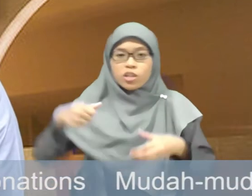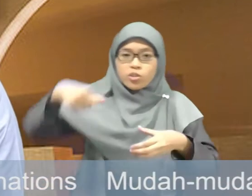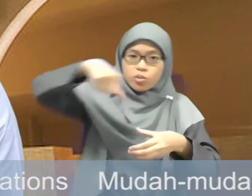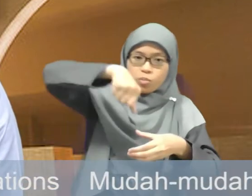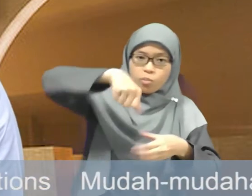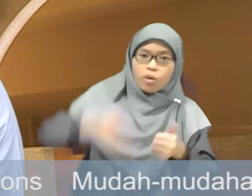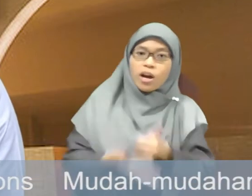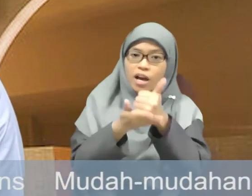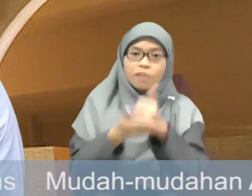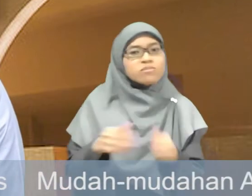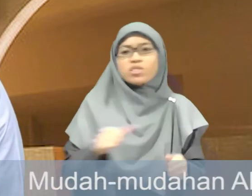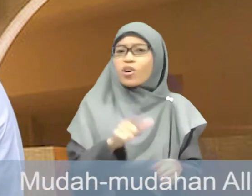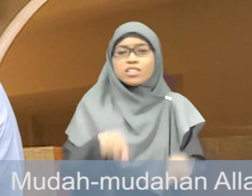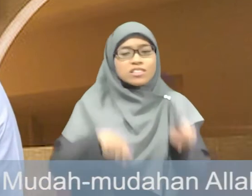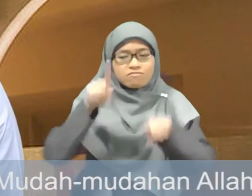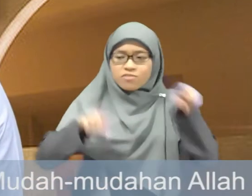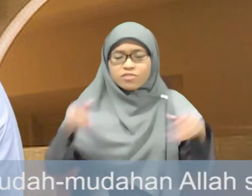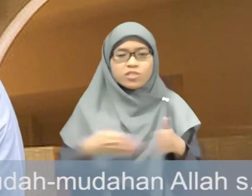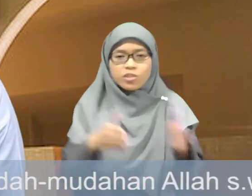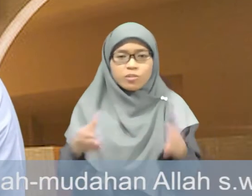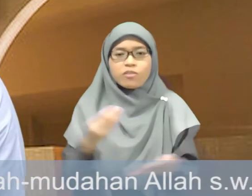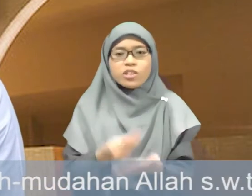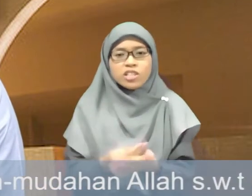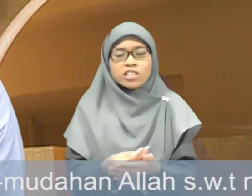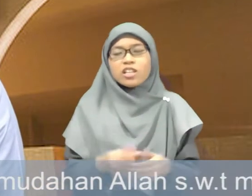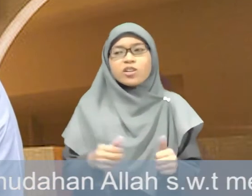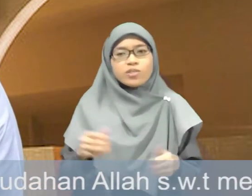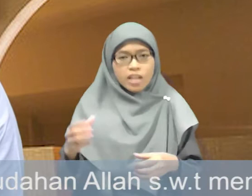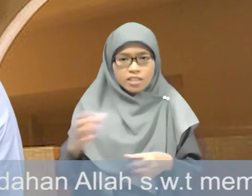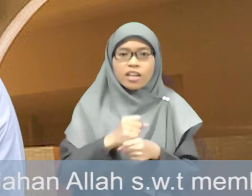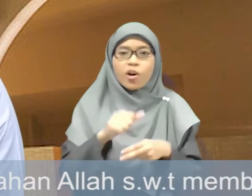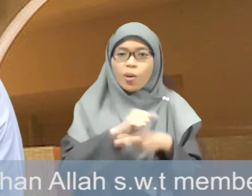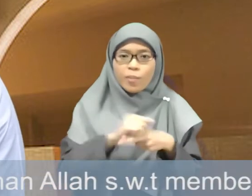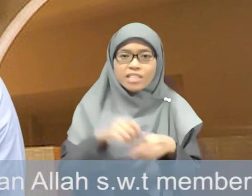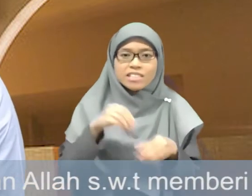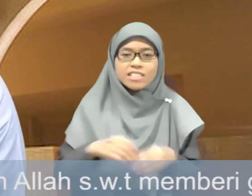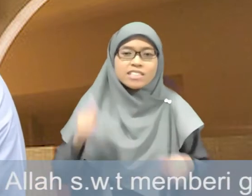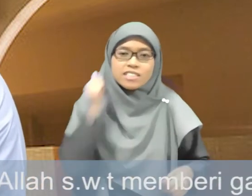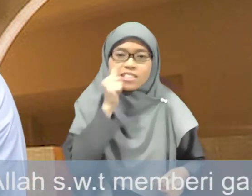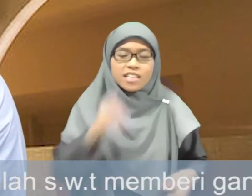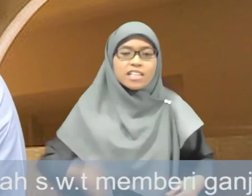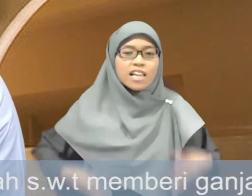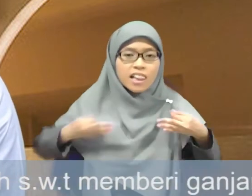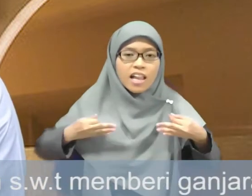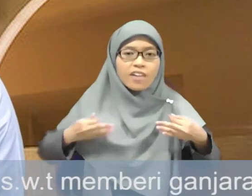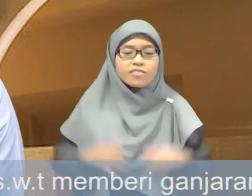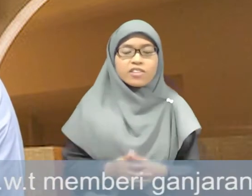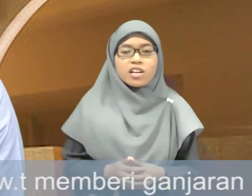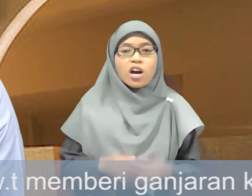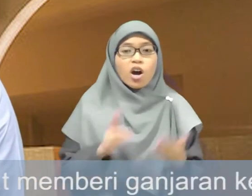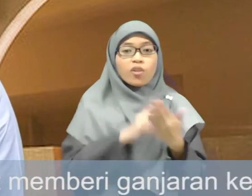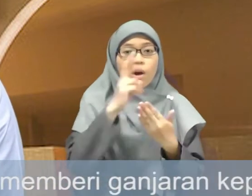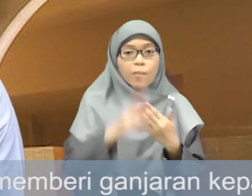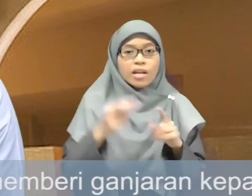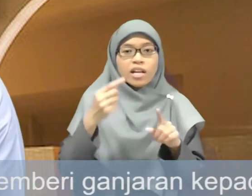form of sadaqah. Feeding the poor, to smile in the company of your brother, pouring water from your jug into the cup of